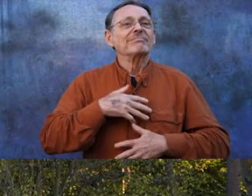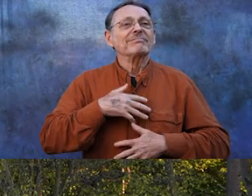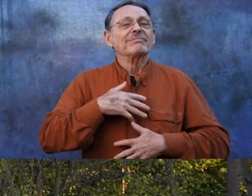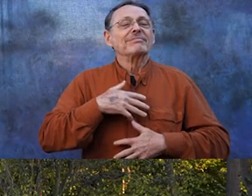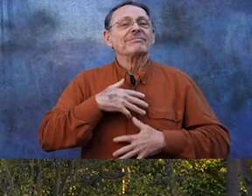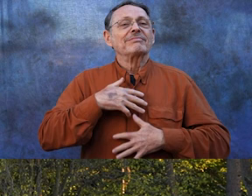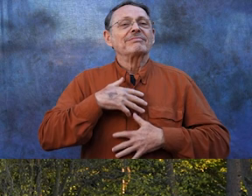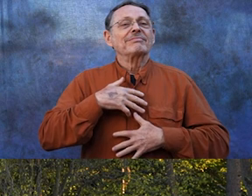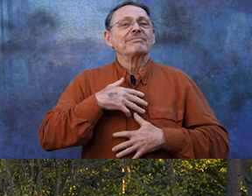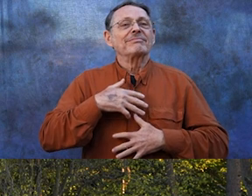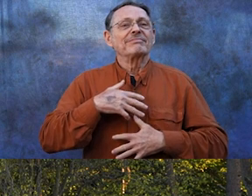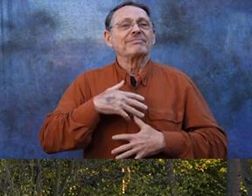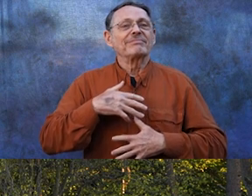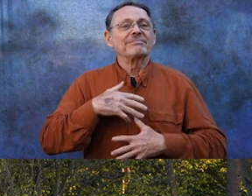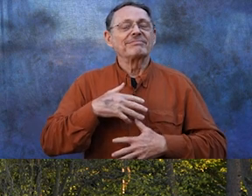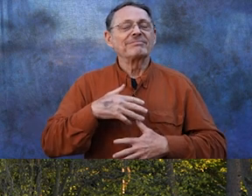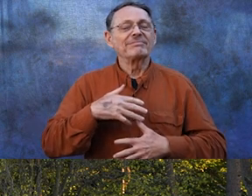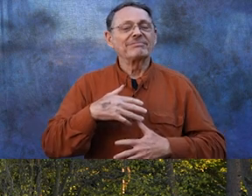Take a breath